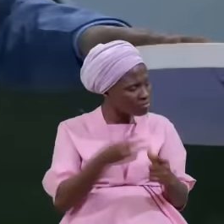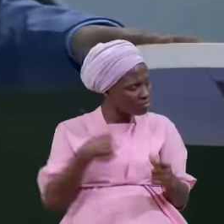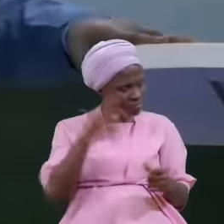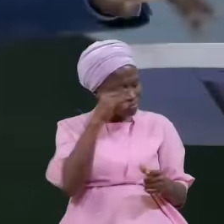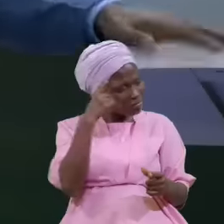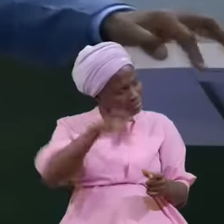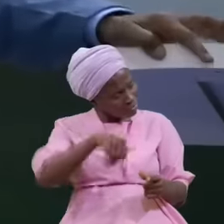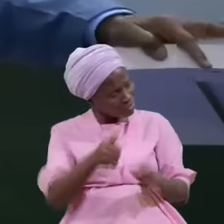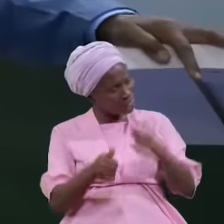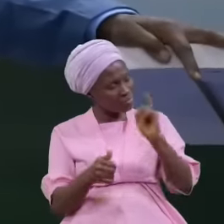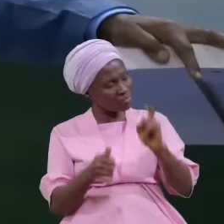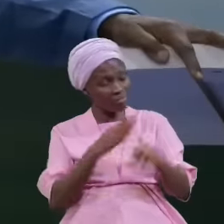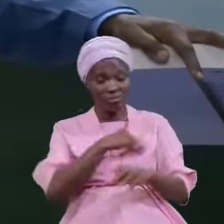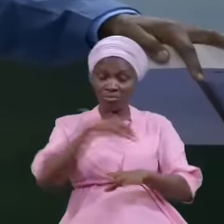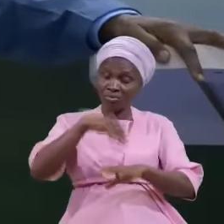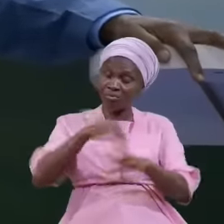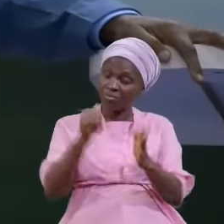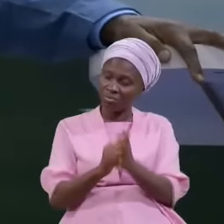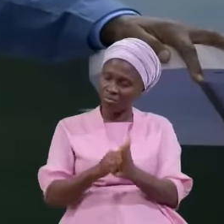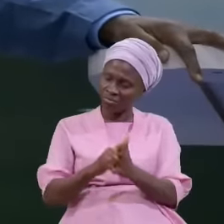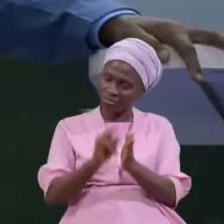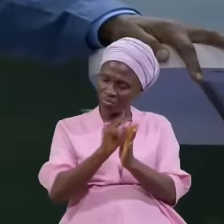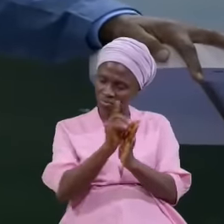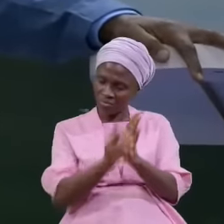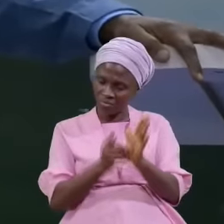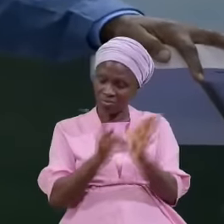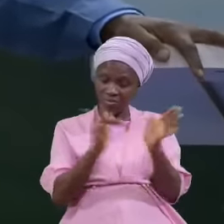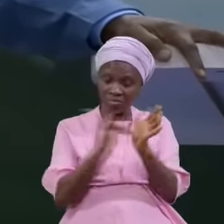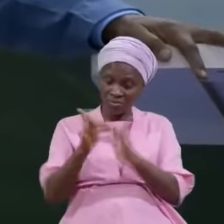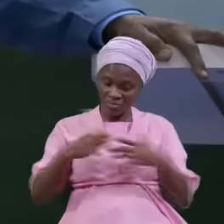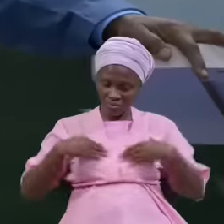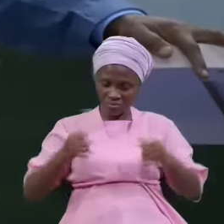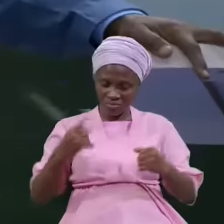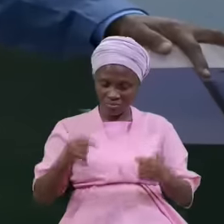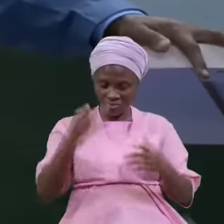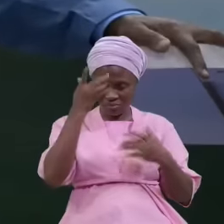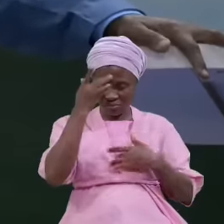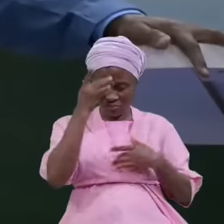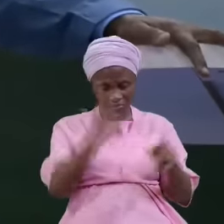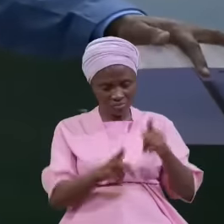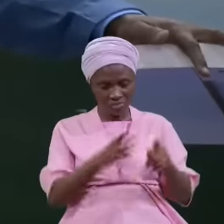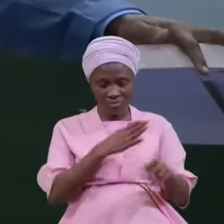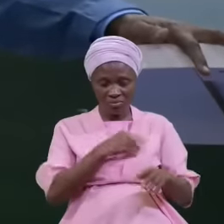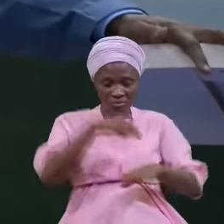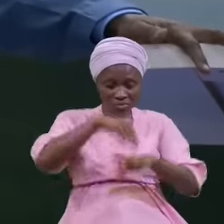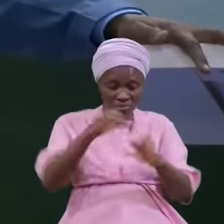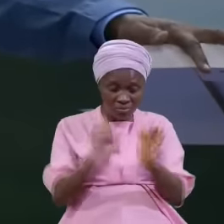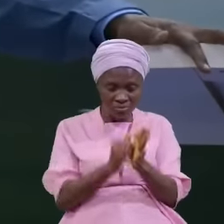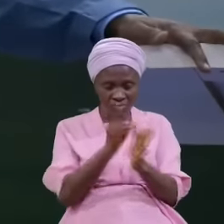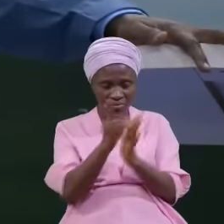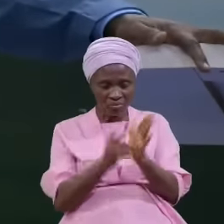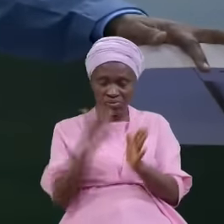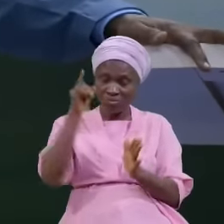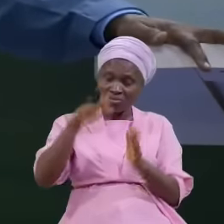that hour, Jesus healed the sick. At that hour, he opened the eyes of